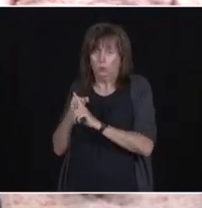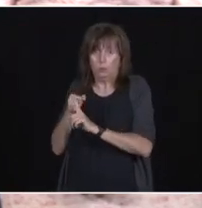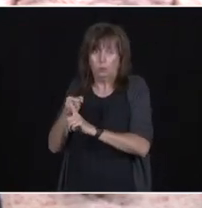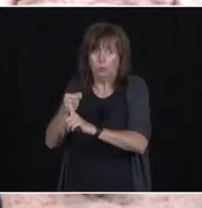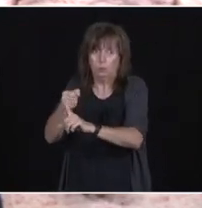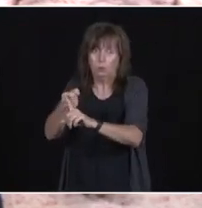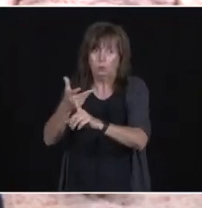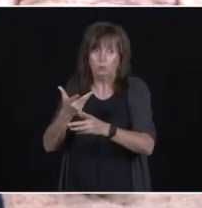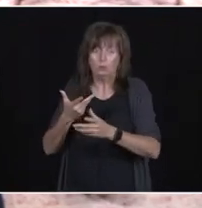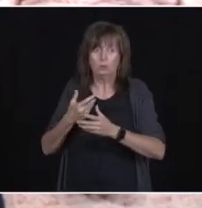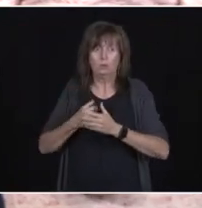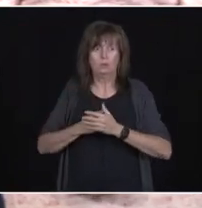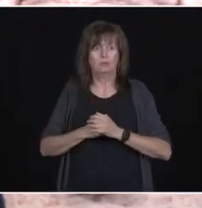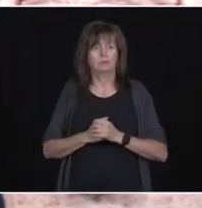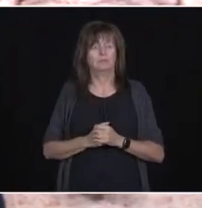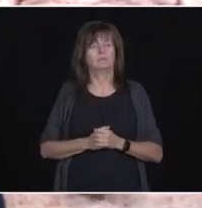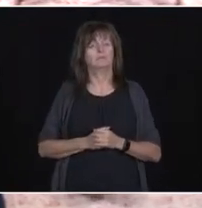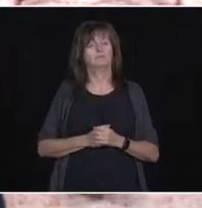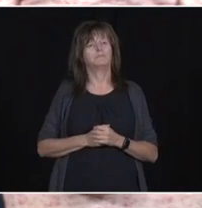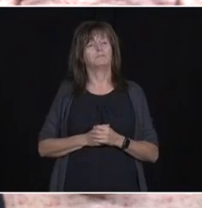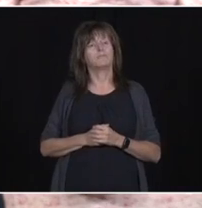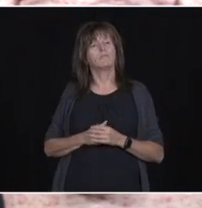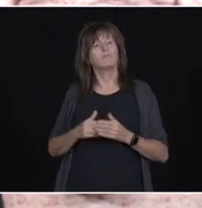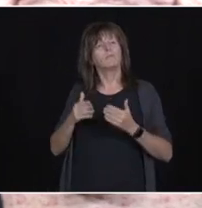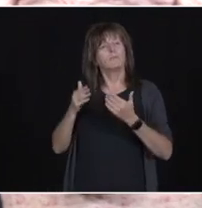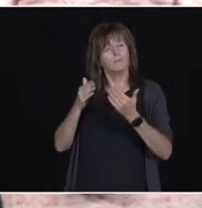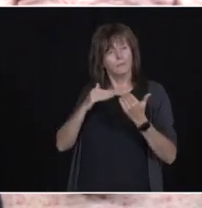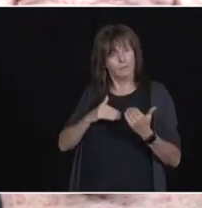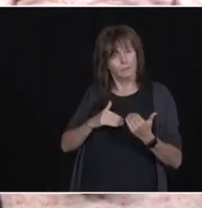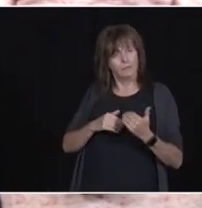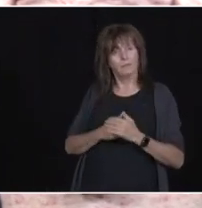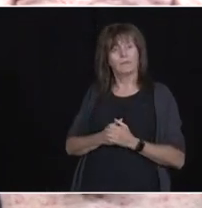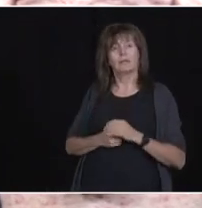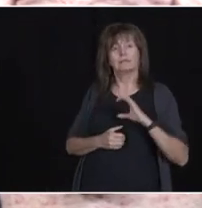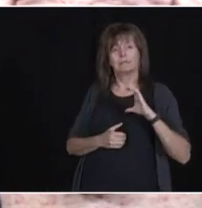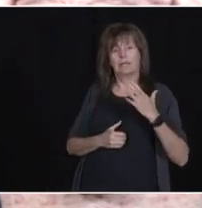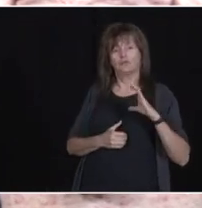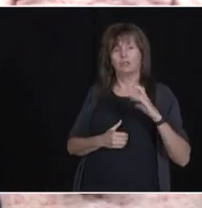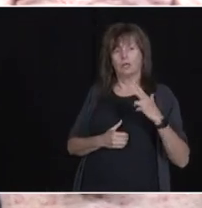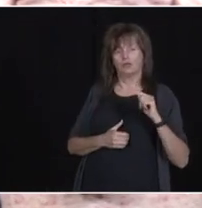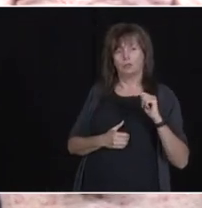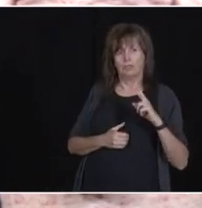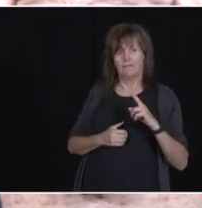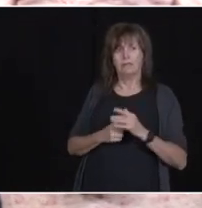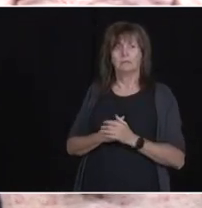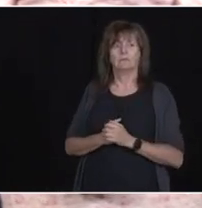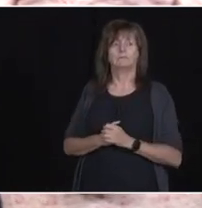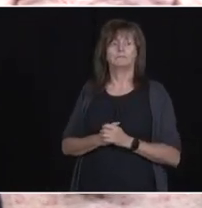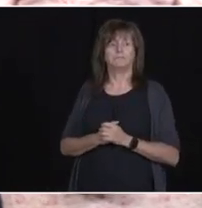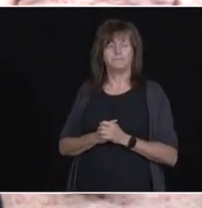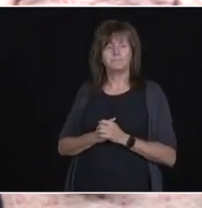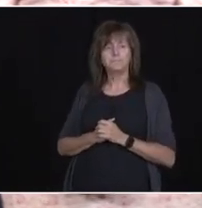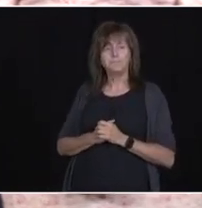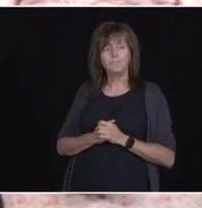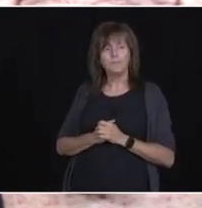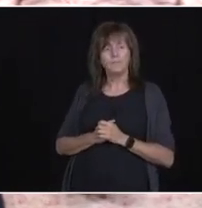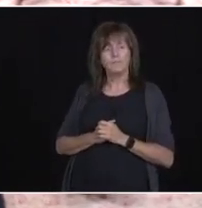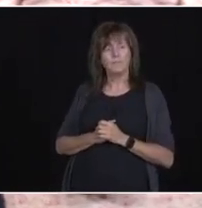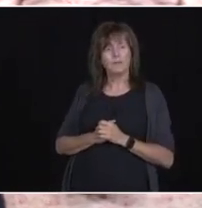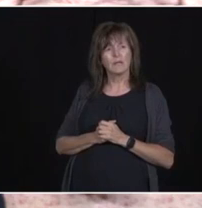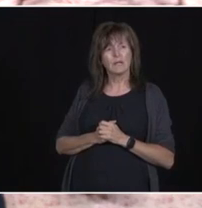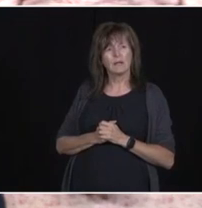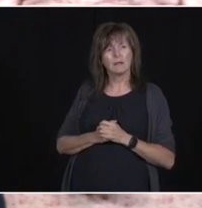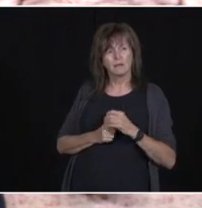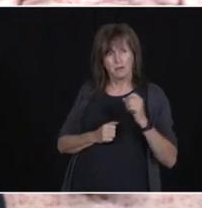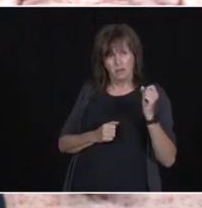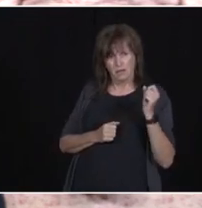from CHCH TV. Please go ahead. Hi, Randy. Hi, Premier. Since COVID came